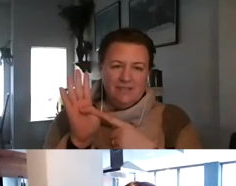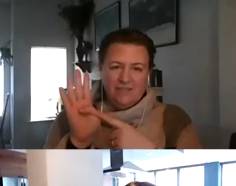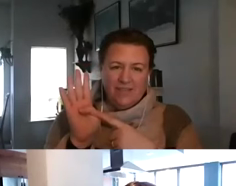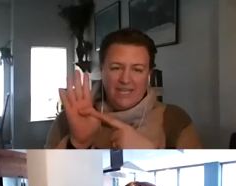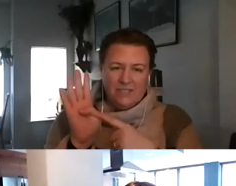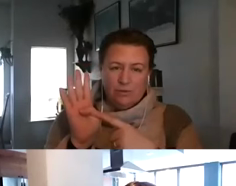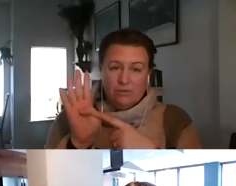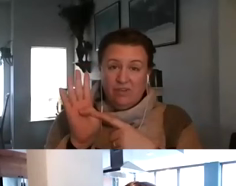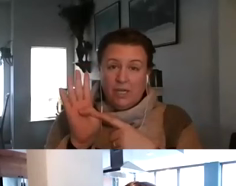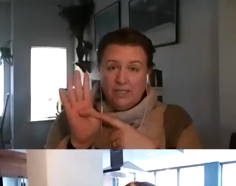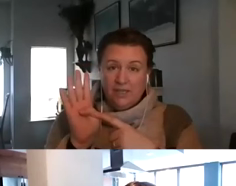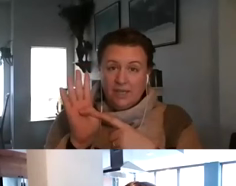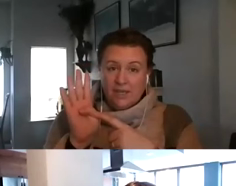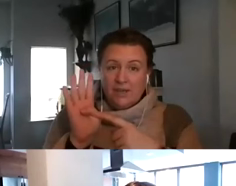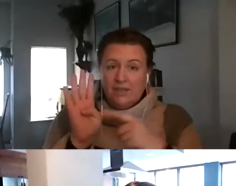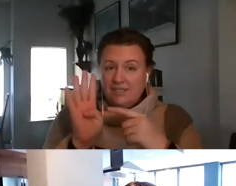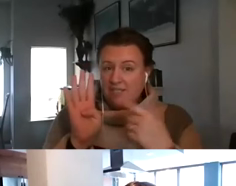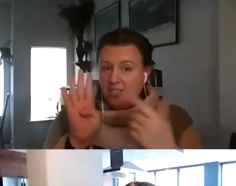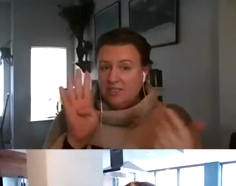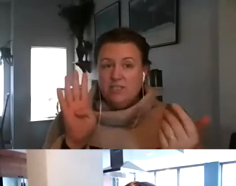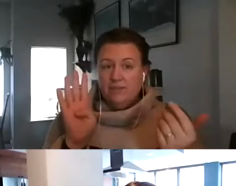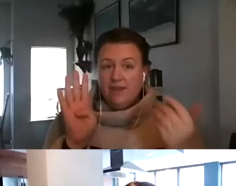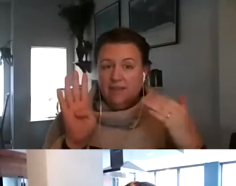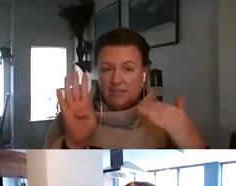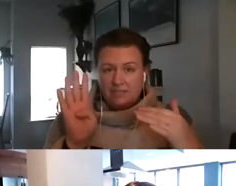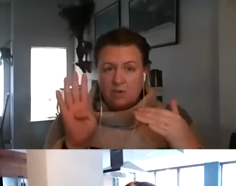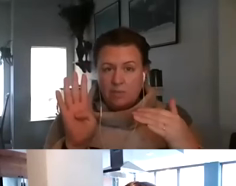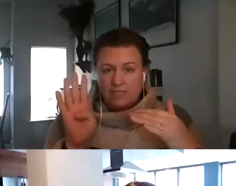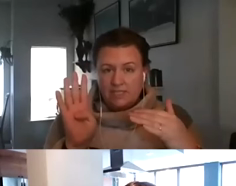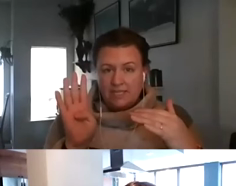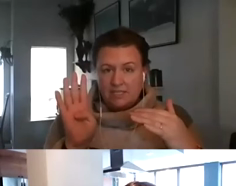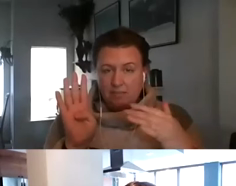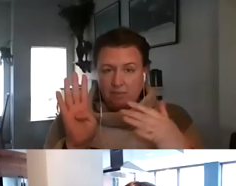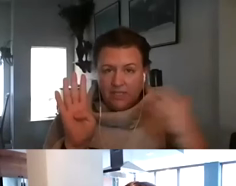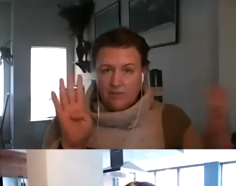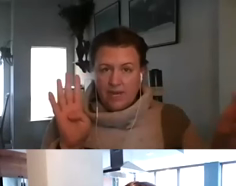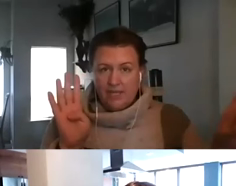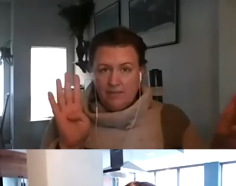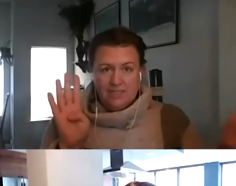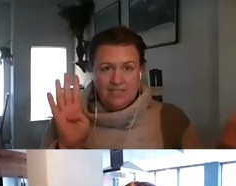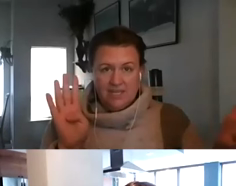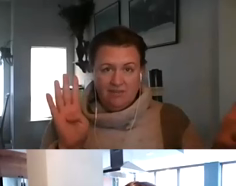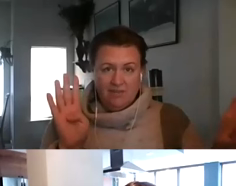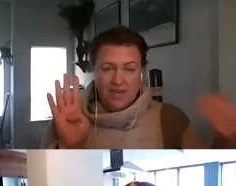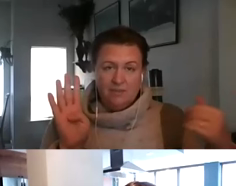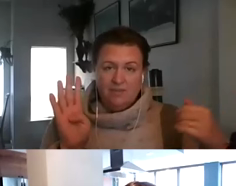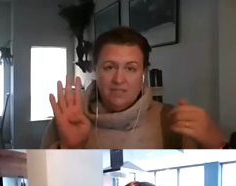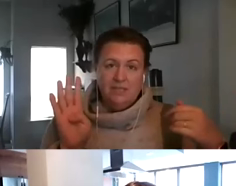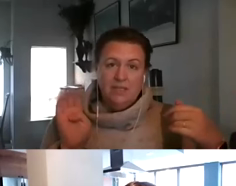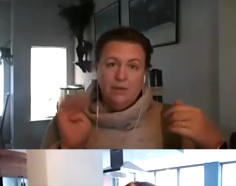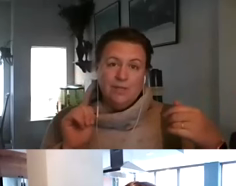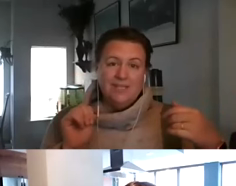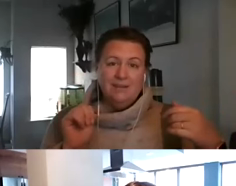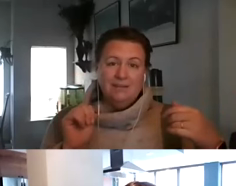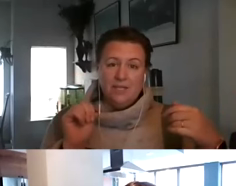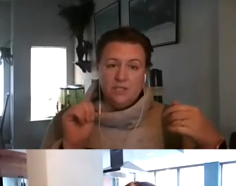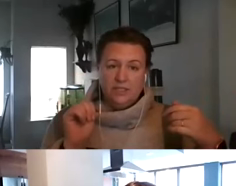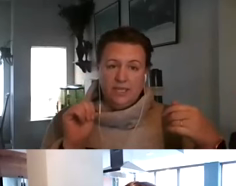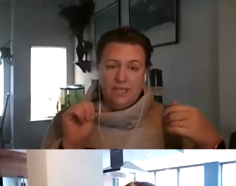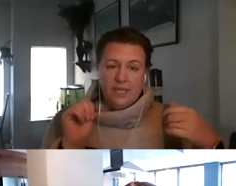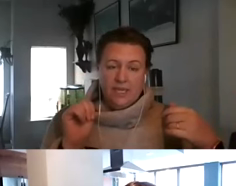engages fight, flight, or fawn, essentially surviving this moment to get to the place where I can be safe, and that can be physically